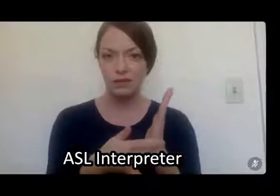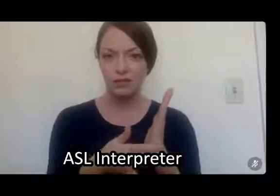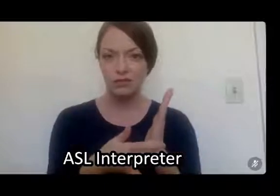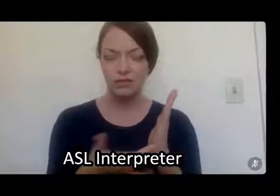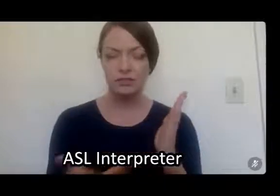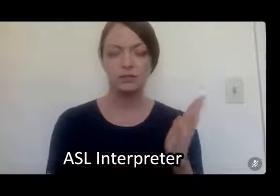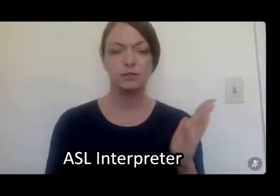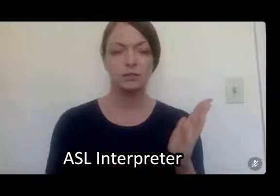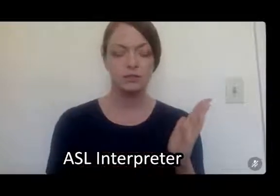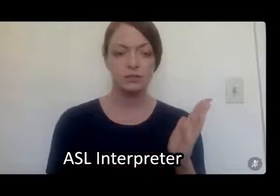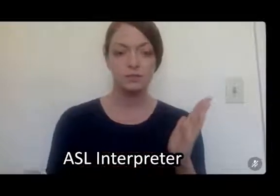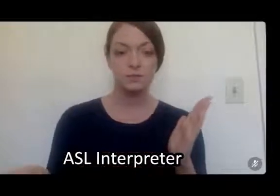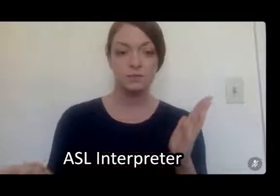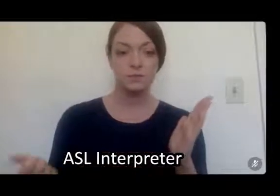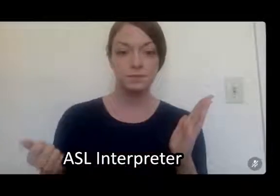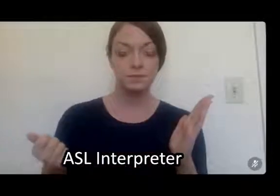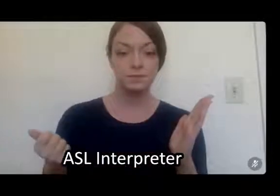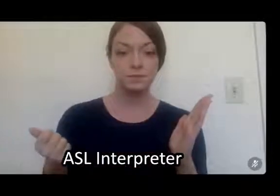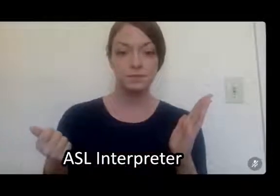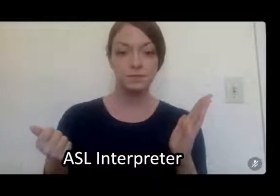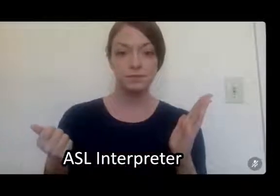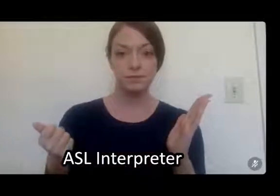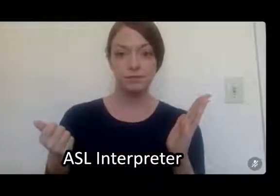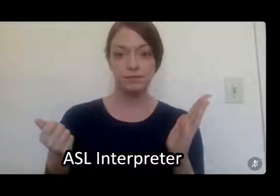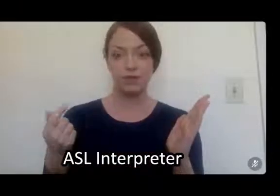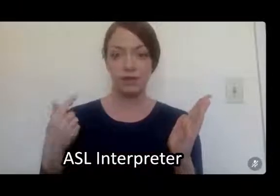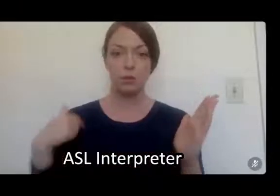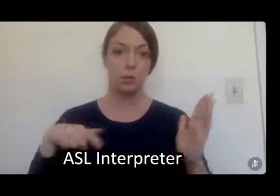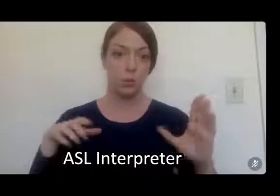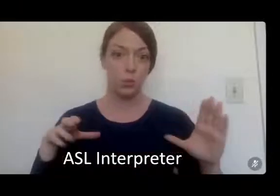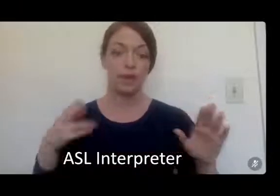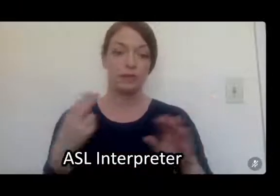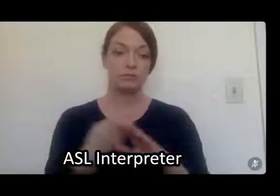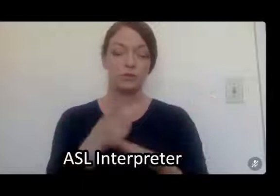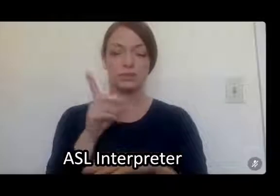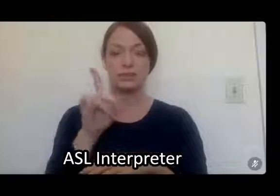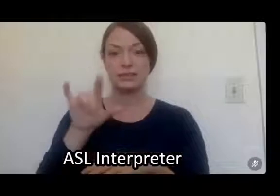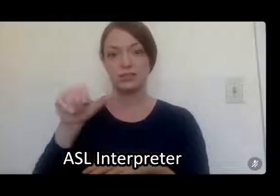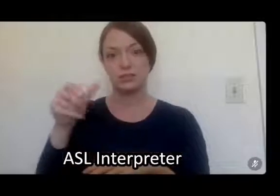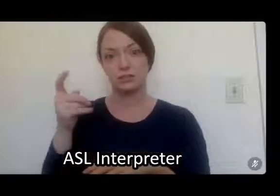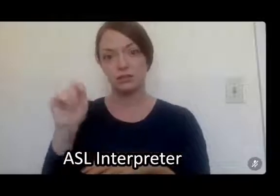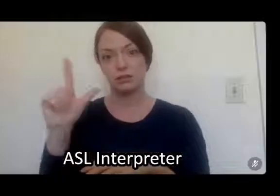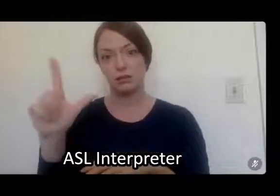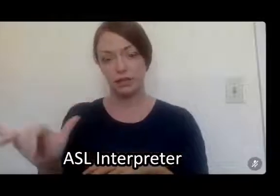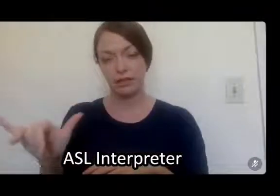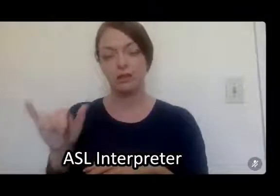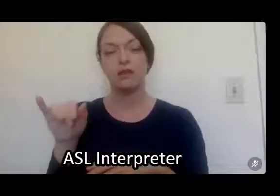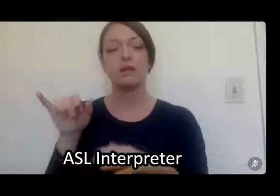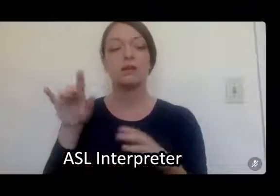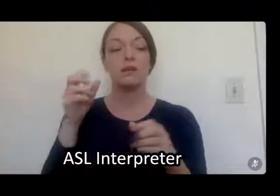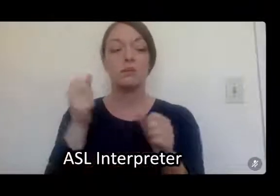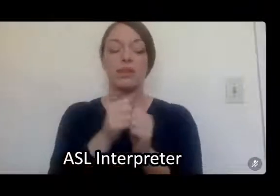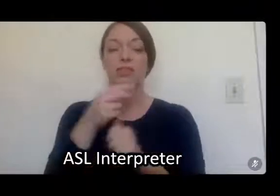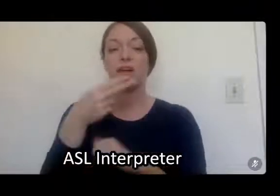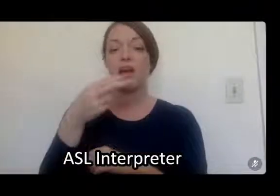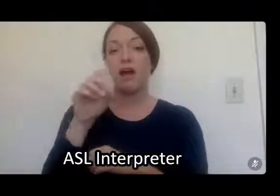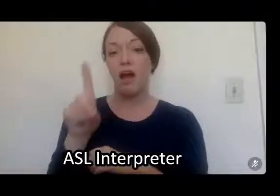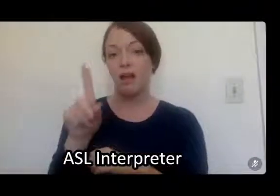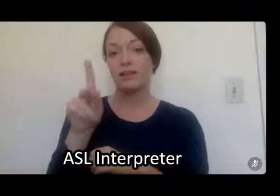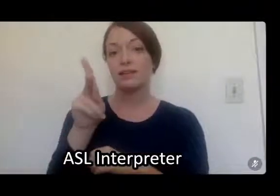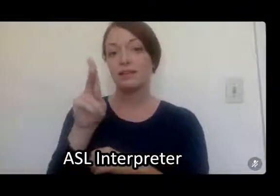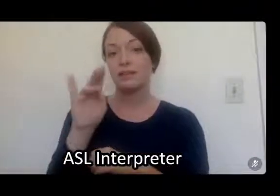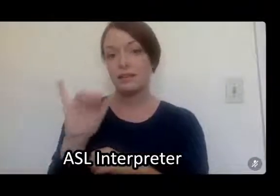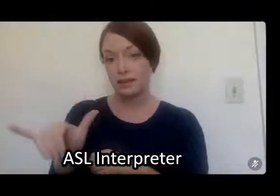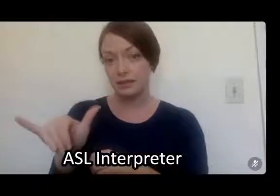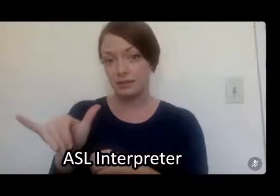quite quickly. And we do that digitally using a screen reader with specific hotkeys. Why it's important to lay